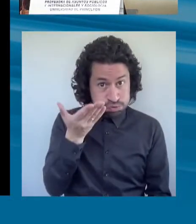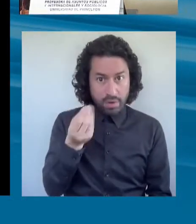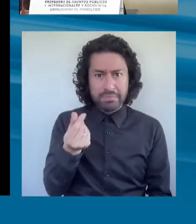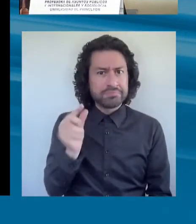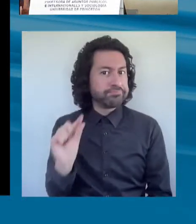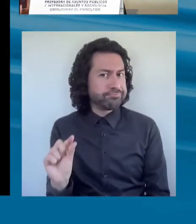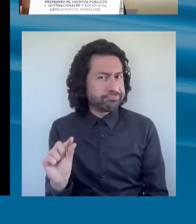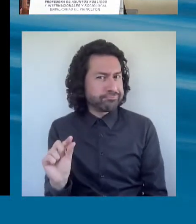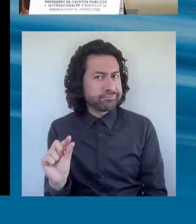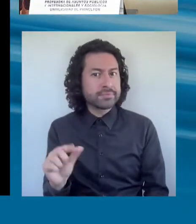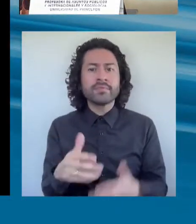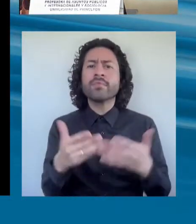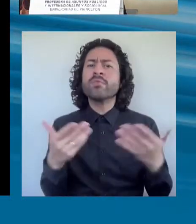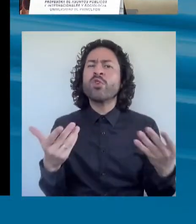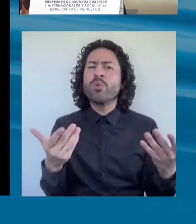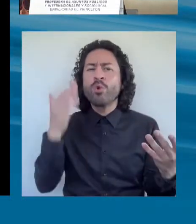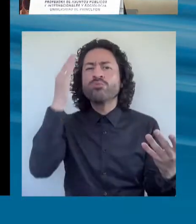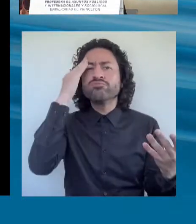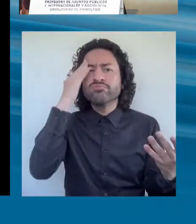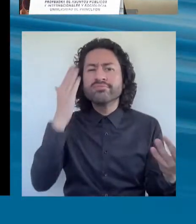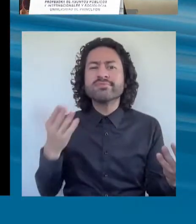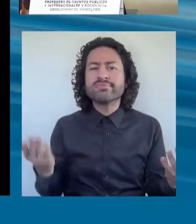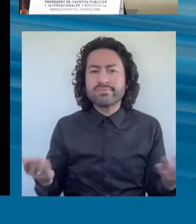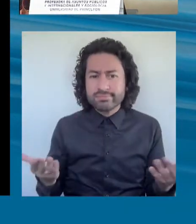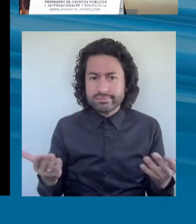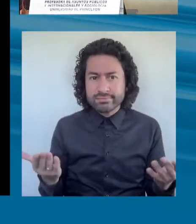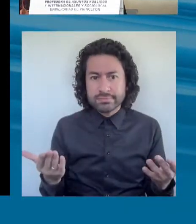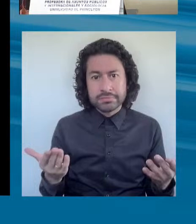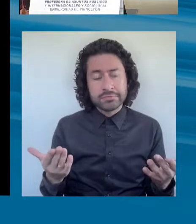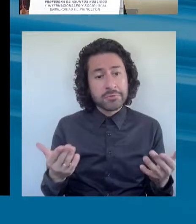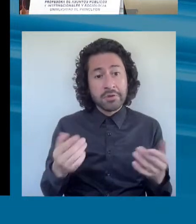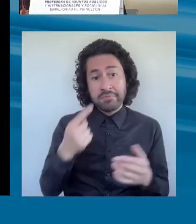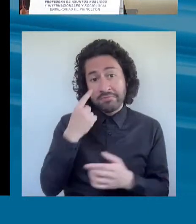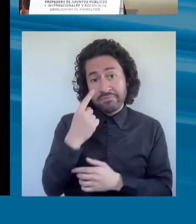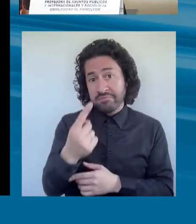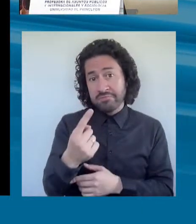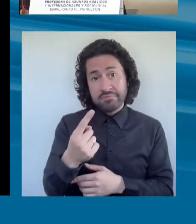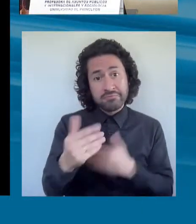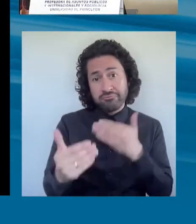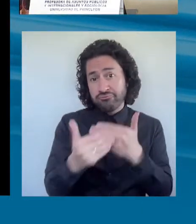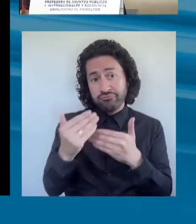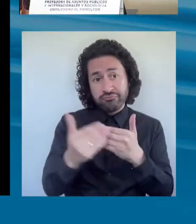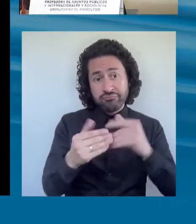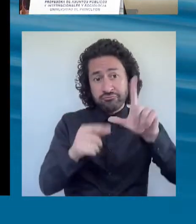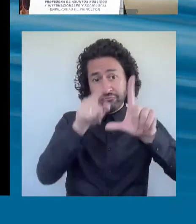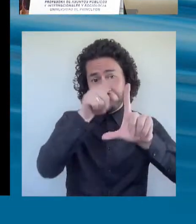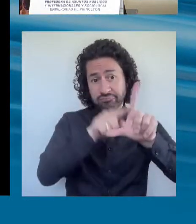were. And the way we define this conventionally is with this simple